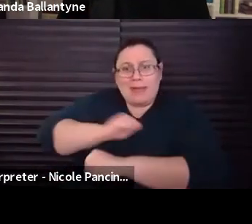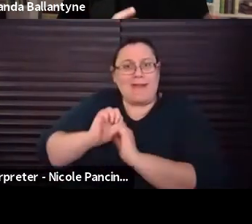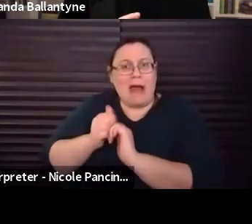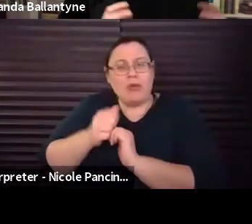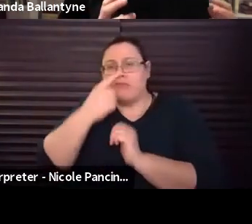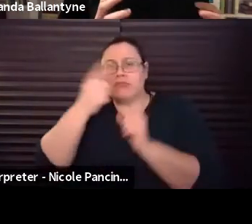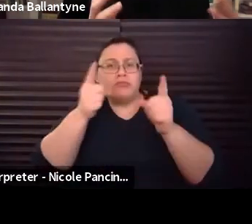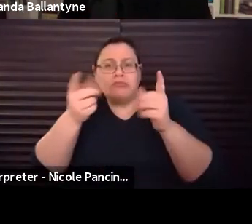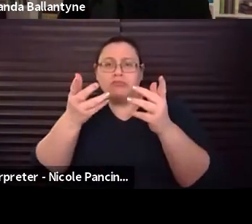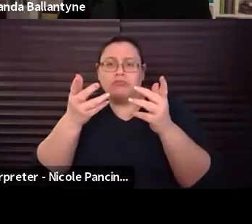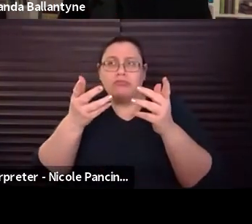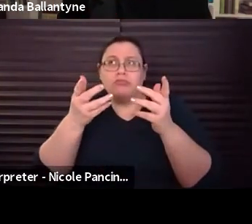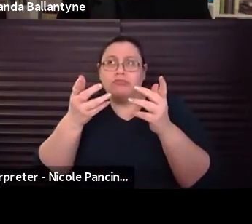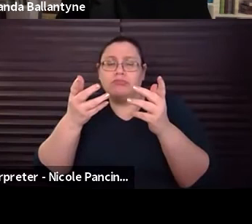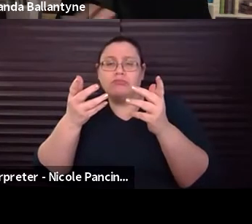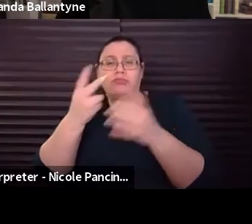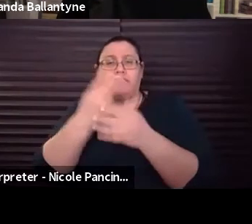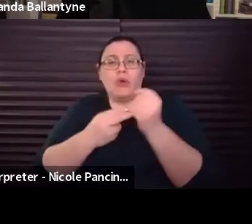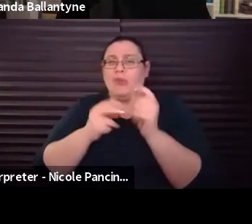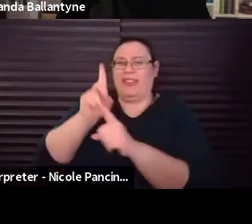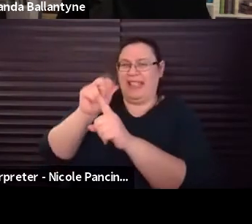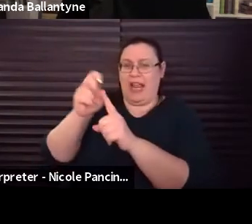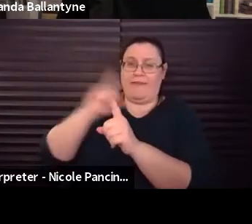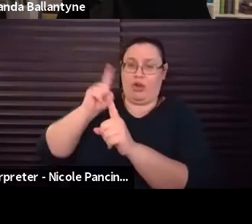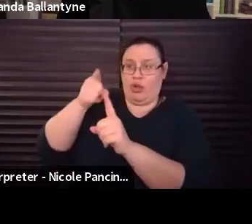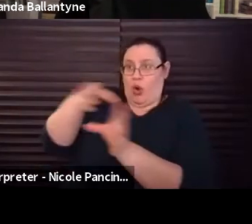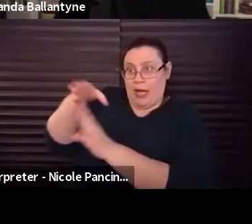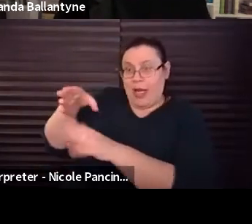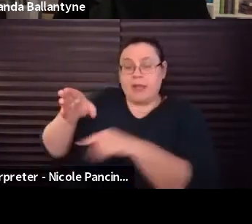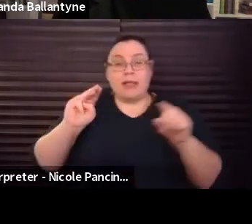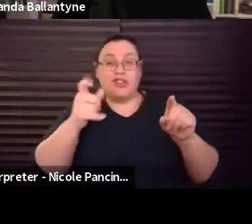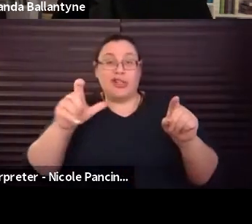role, I guess, both of organizing for you, Dave, but then Michelle, also for you, bargaining.